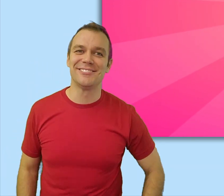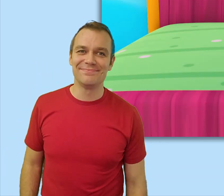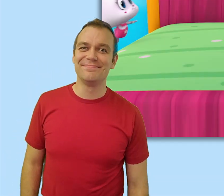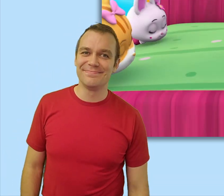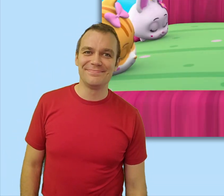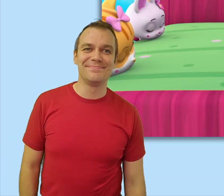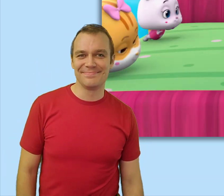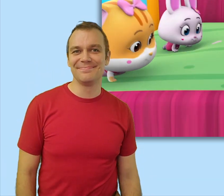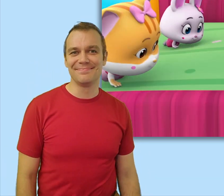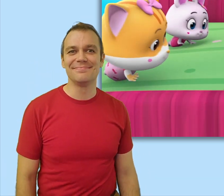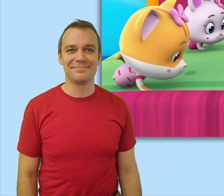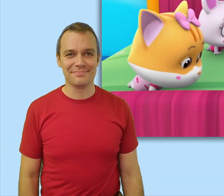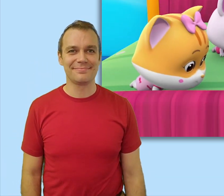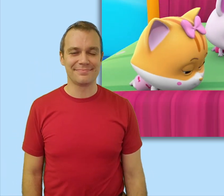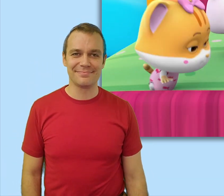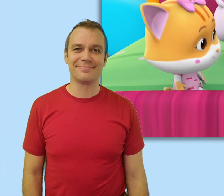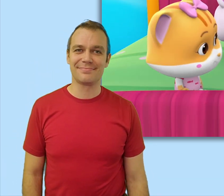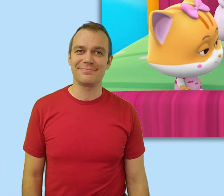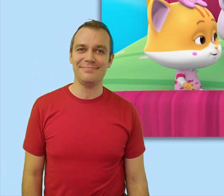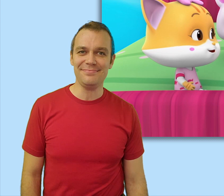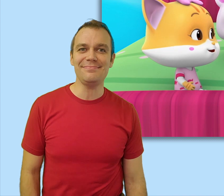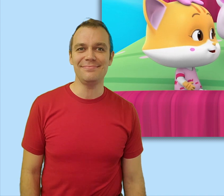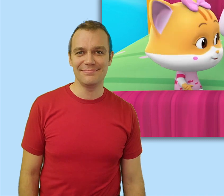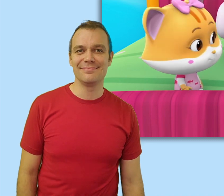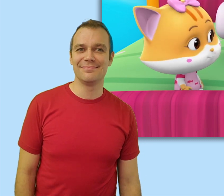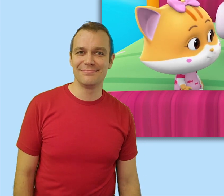"Yay! Woohoo!"